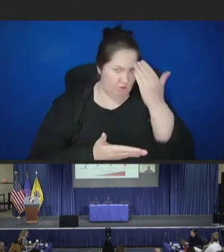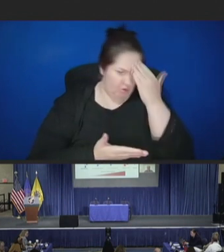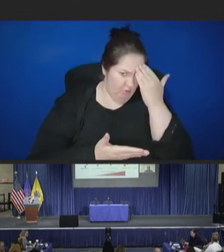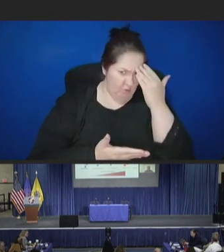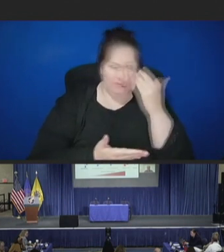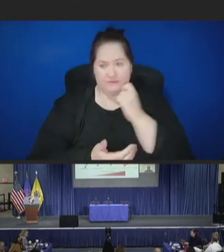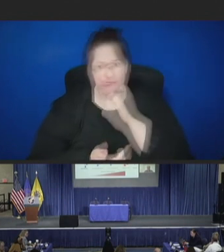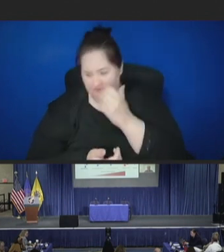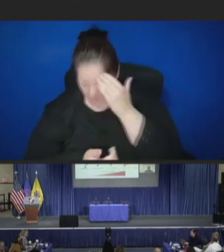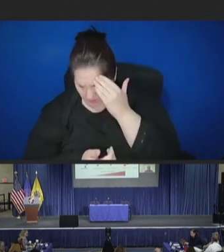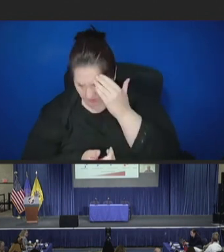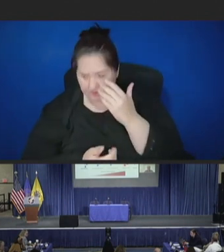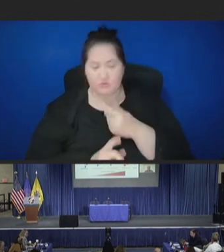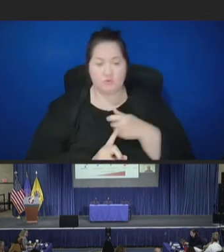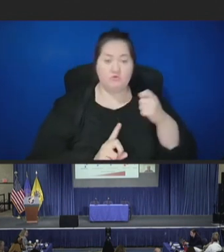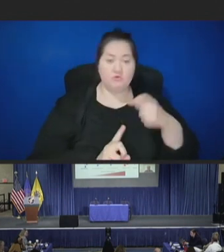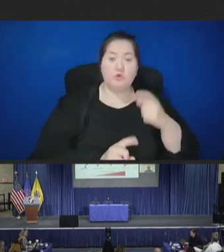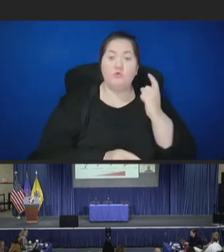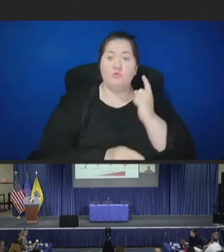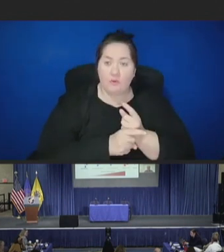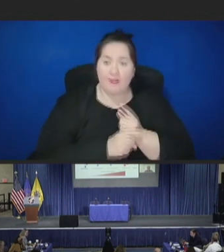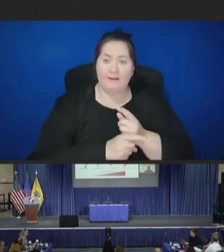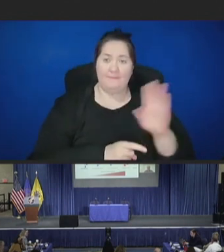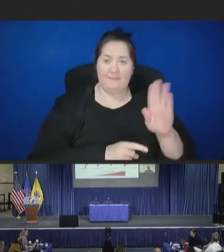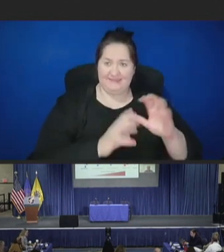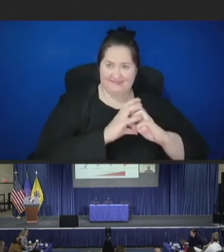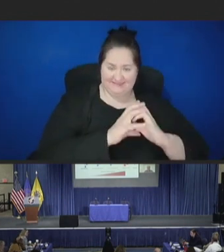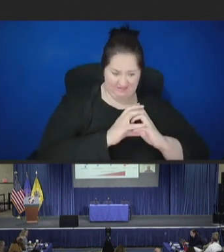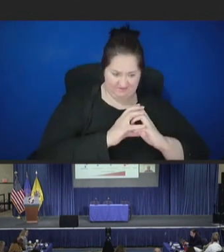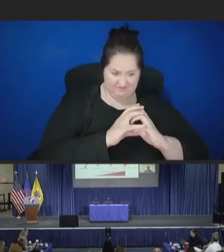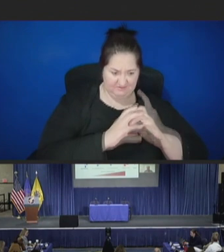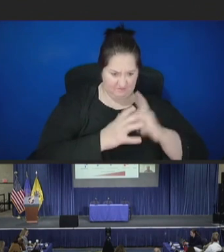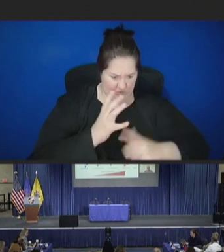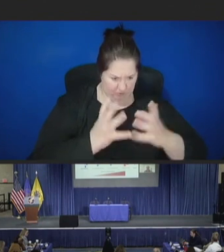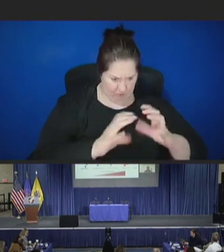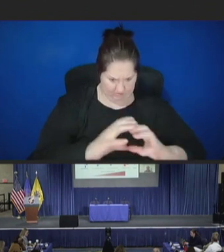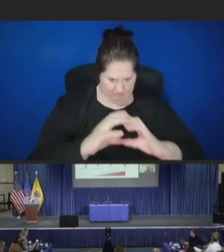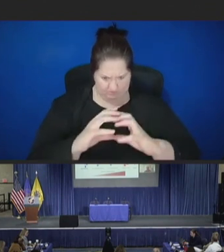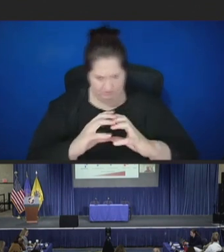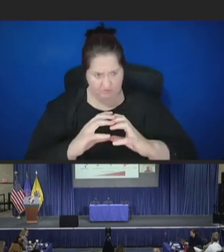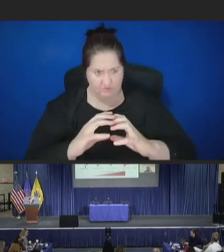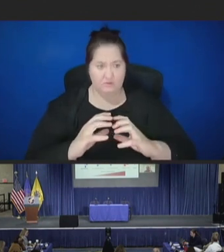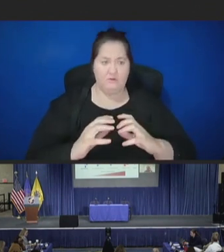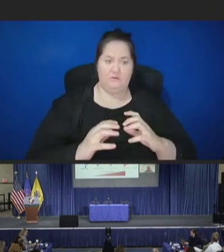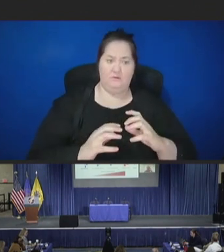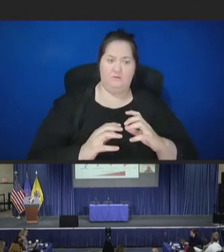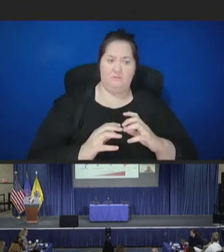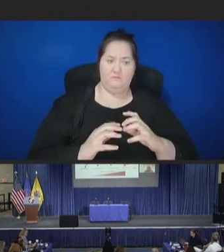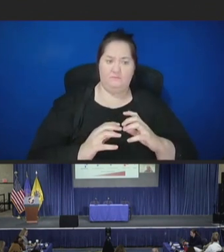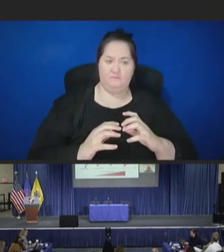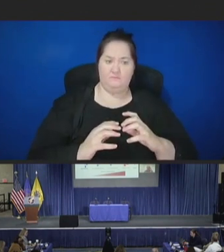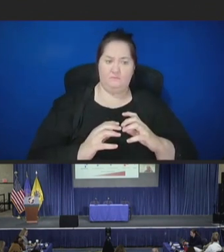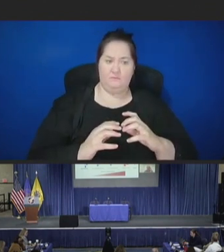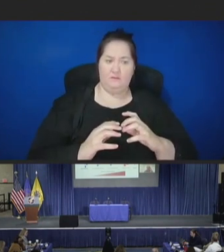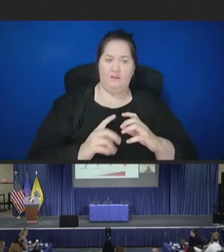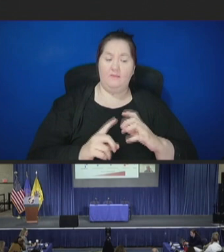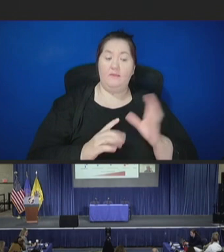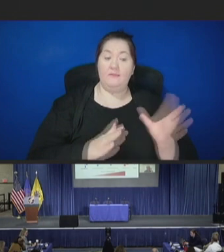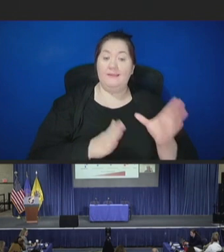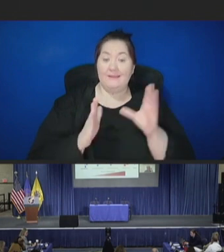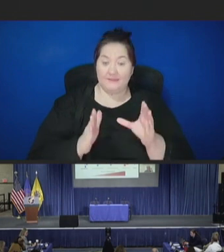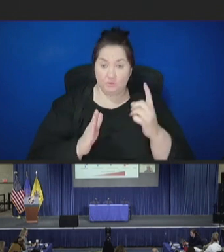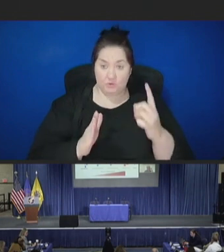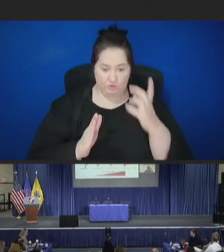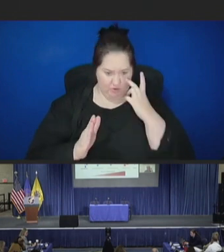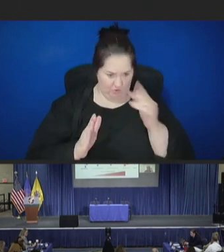not trigger the right B cells and generate the pool that you were the pool that you were looking for. And then on the next one, you